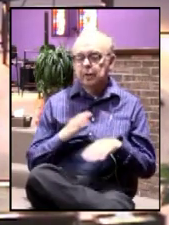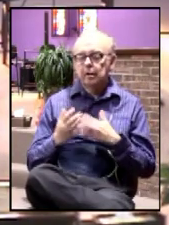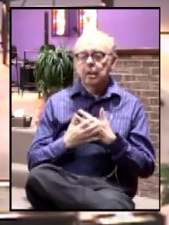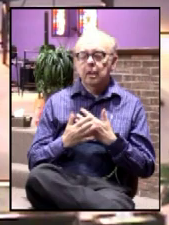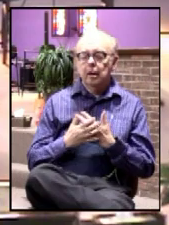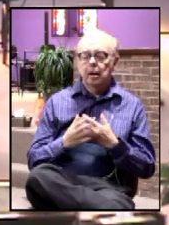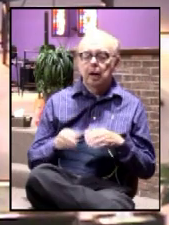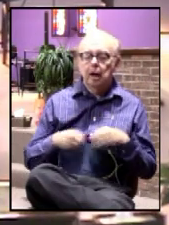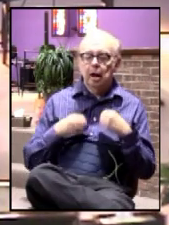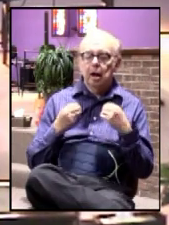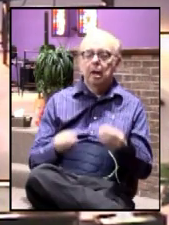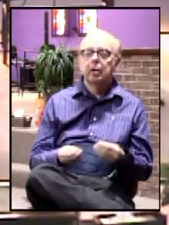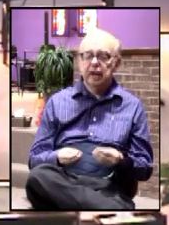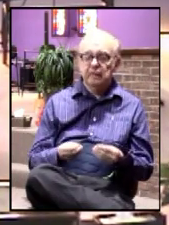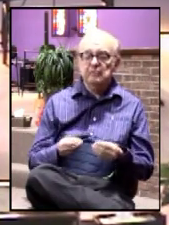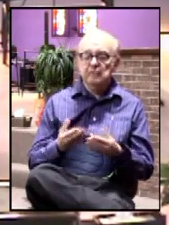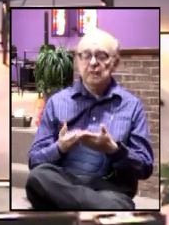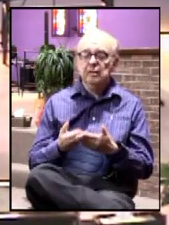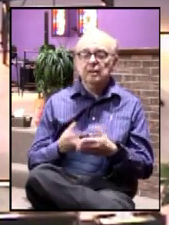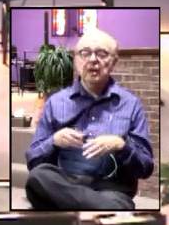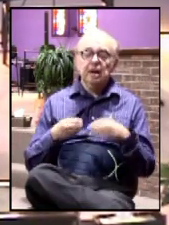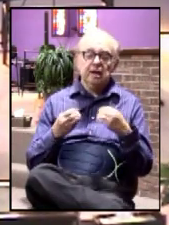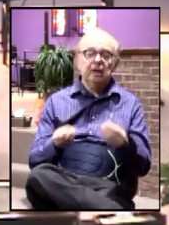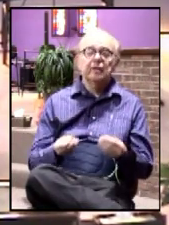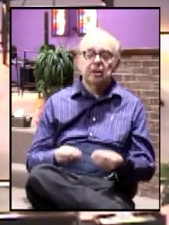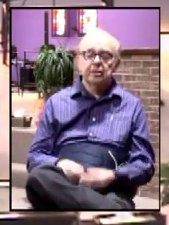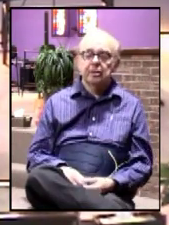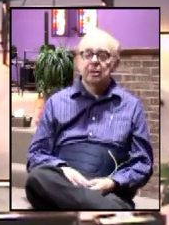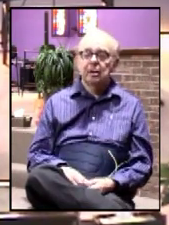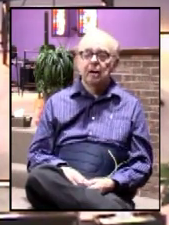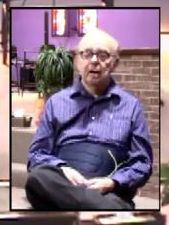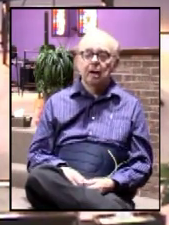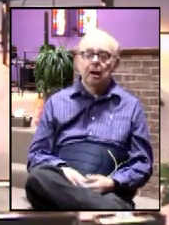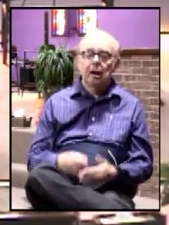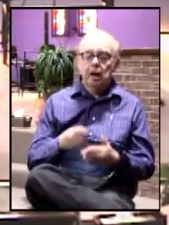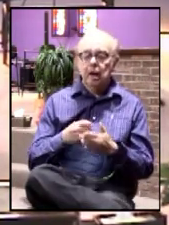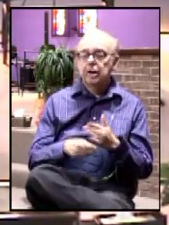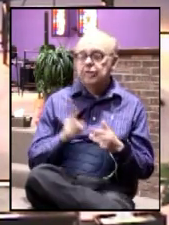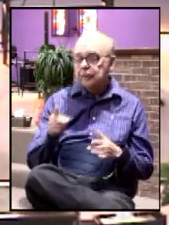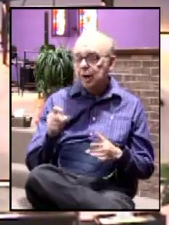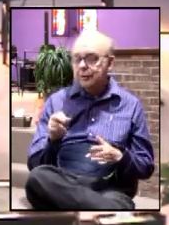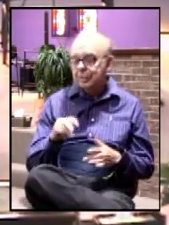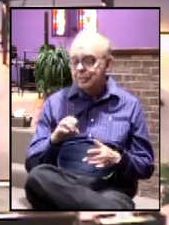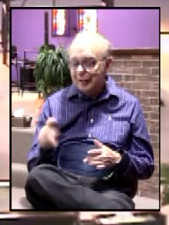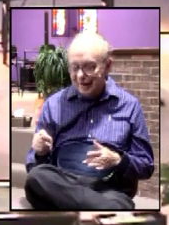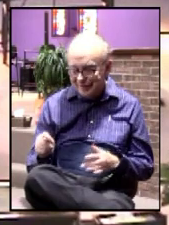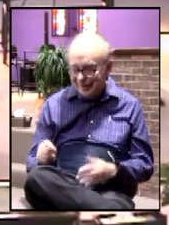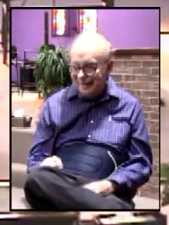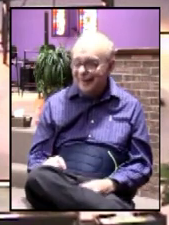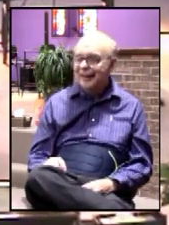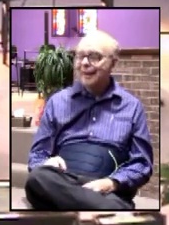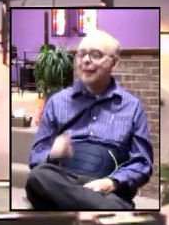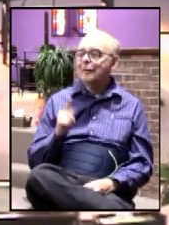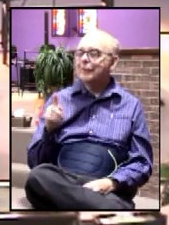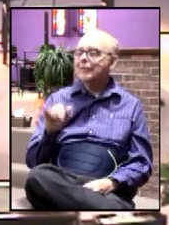And I'm saying, okay, give them the $220,000. Go ahead, give them the $220,000 and charge them rent